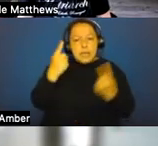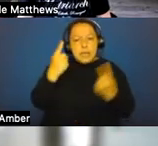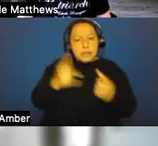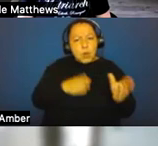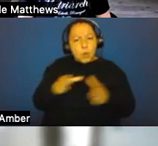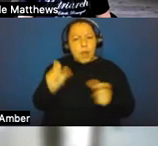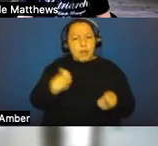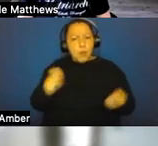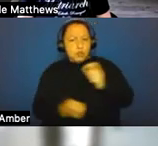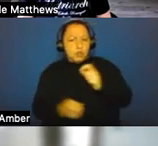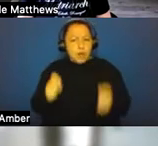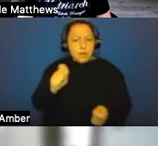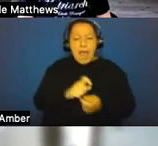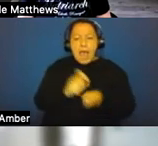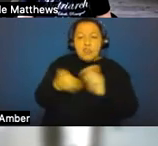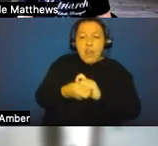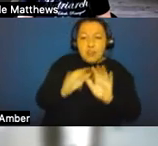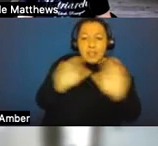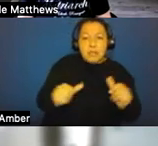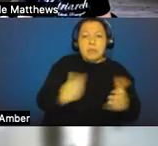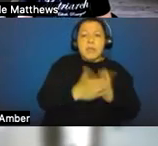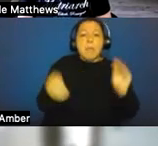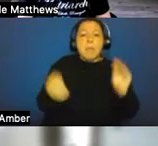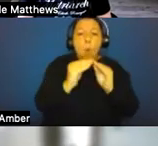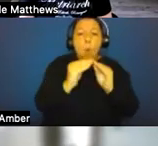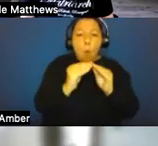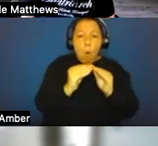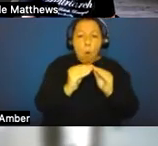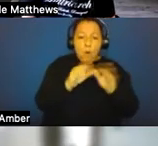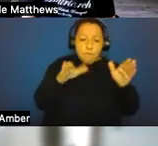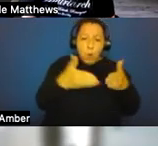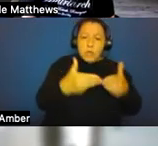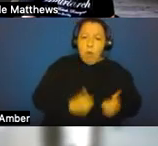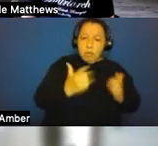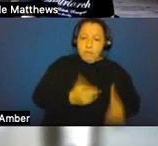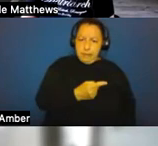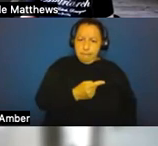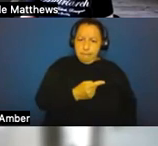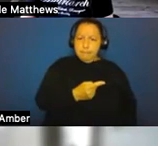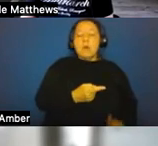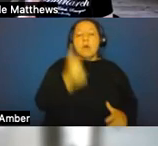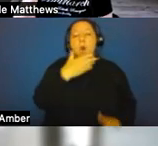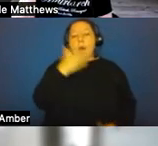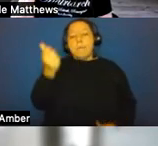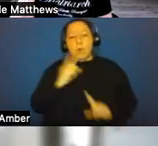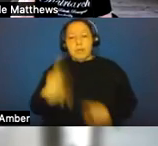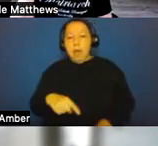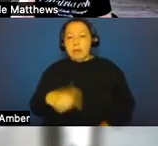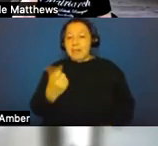those systems so they're more victim-centered and have a better response. Questions,